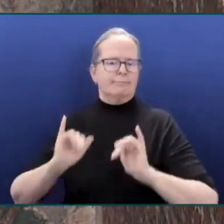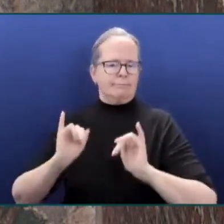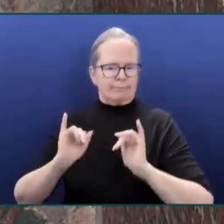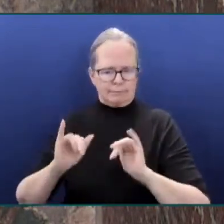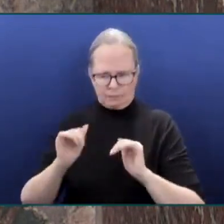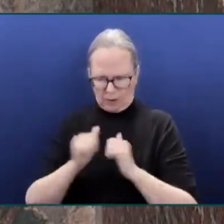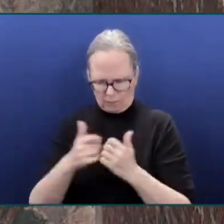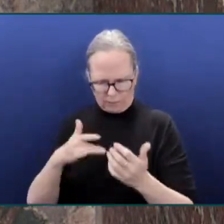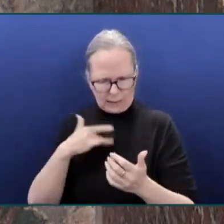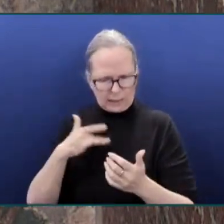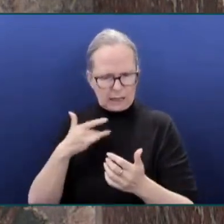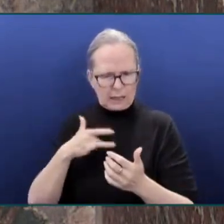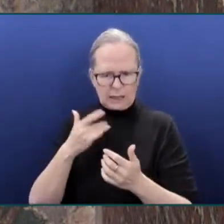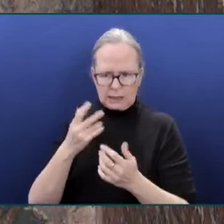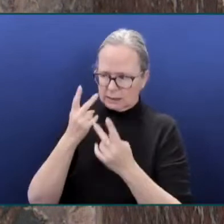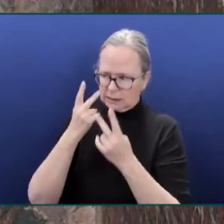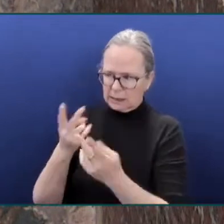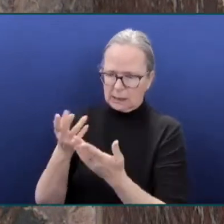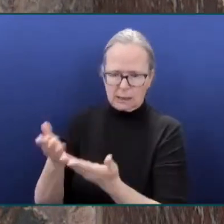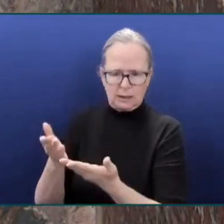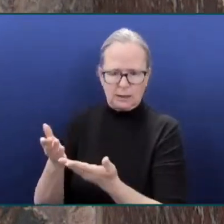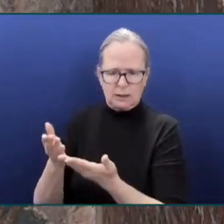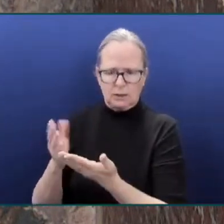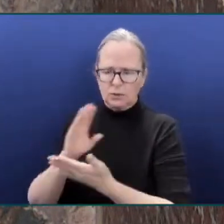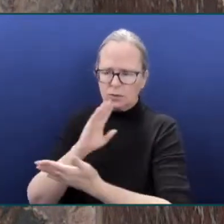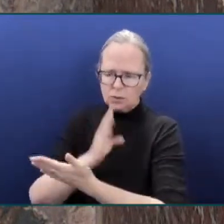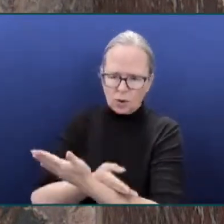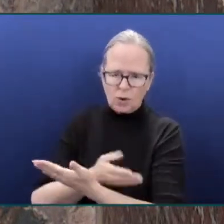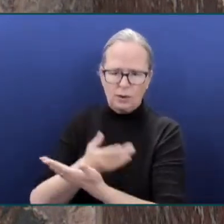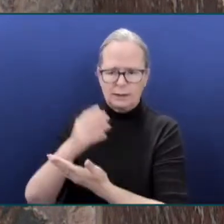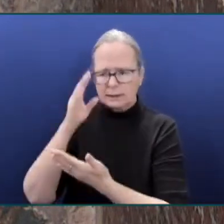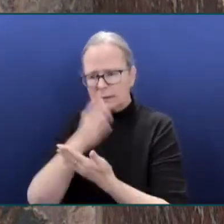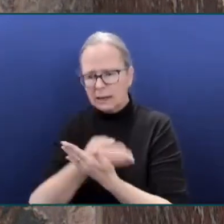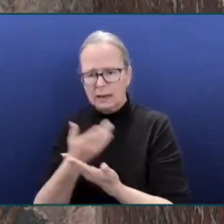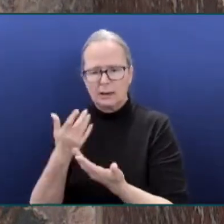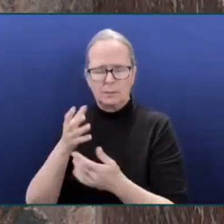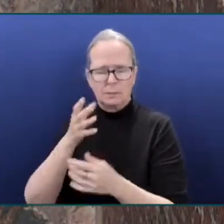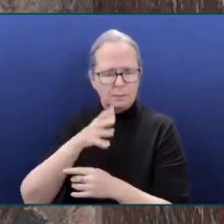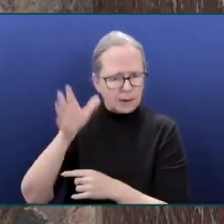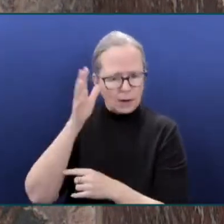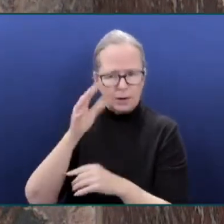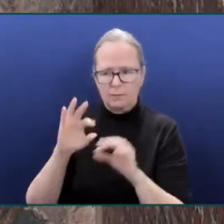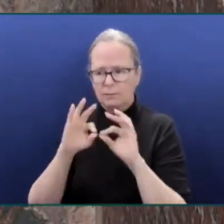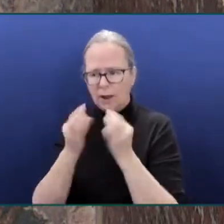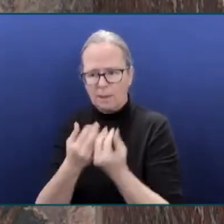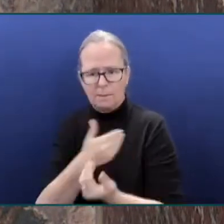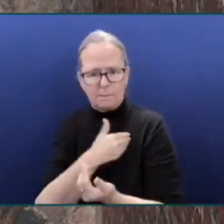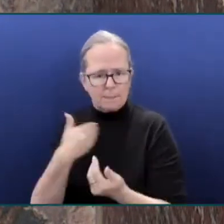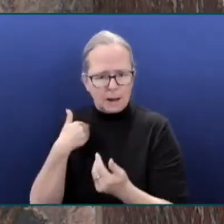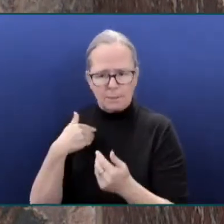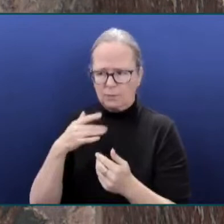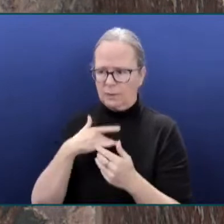in the neighborhoods where they don't feel safe anymore. And that's what it feels like.